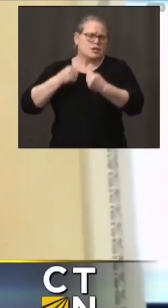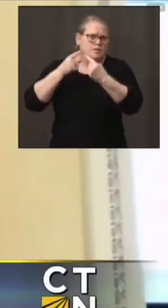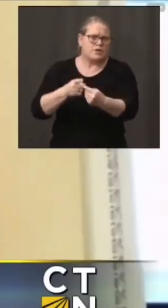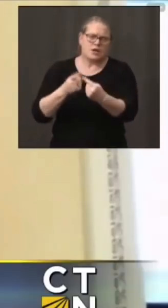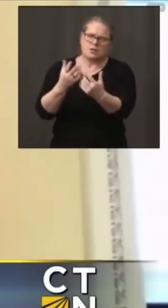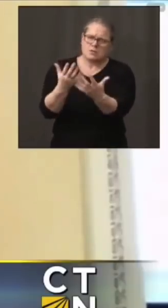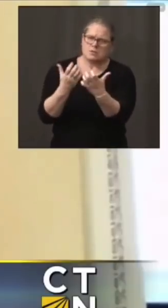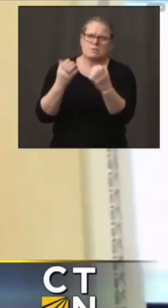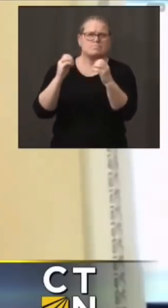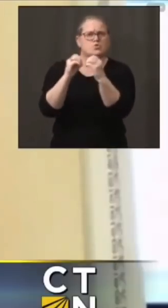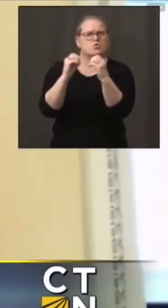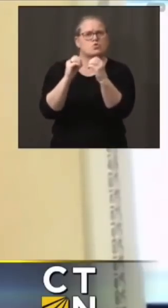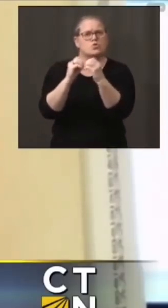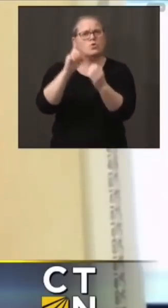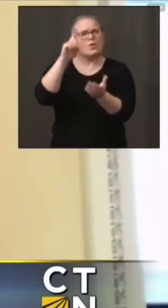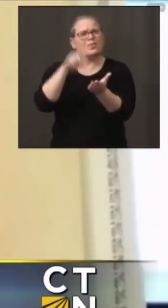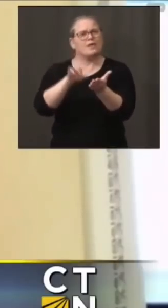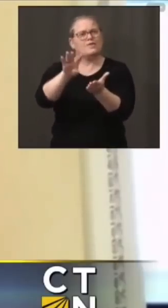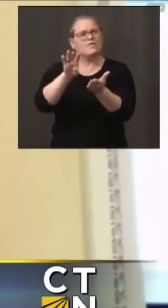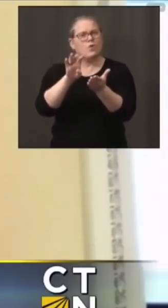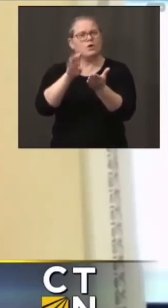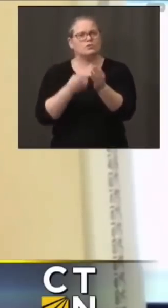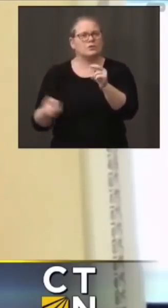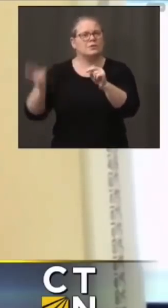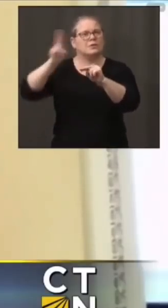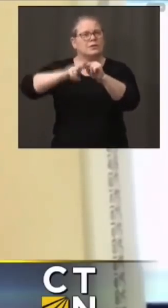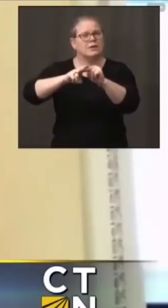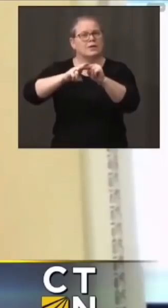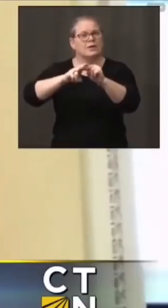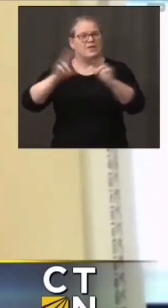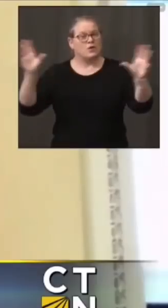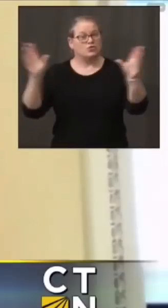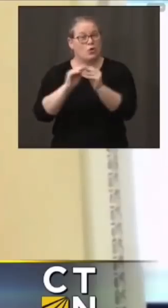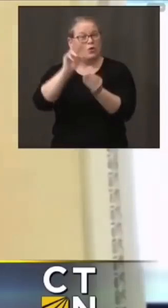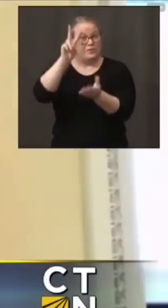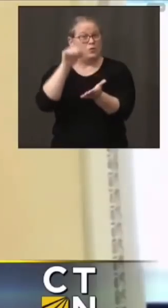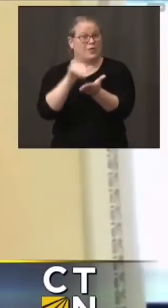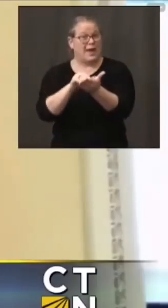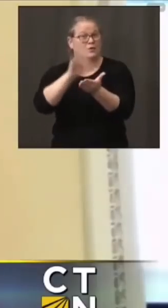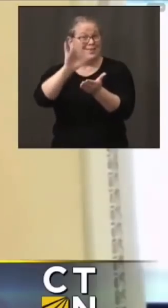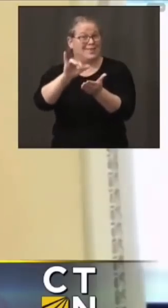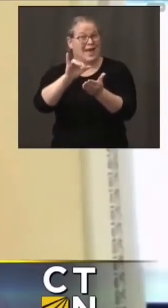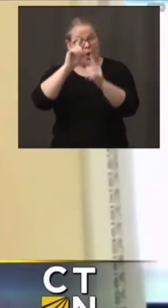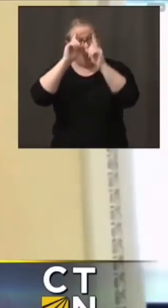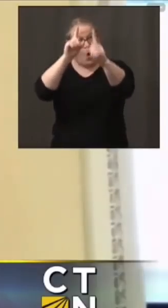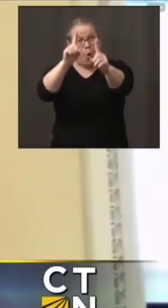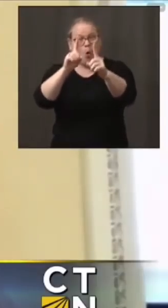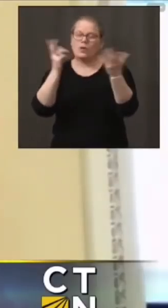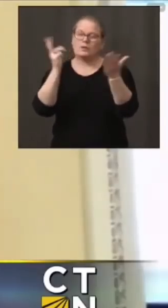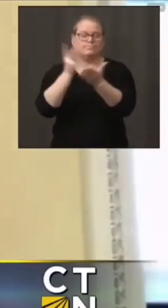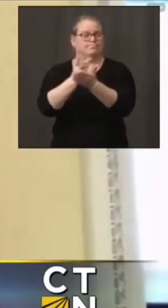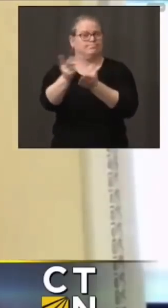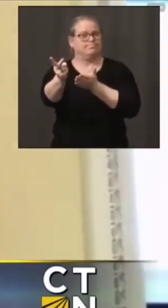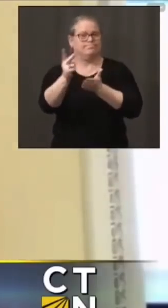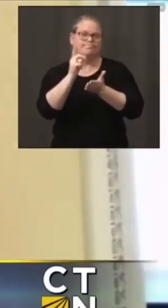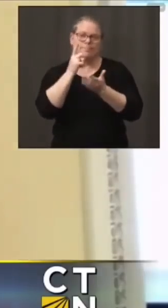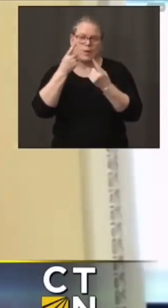payments to ensure that individual received a total of $2,000, but that did not come to